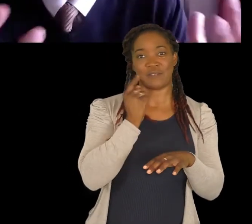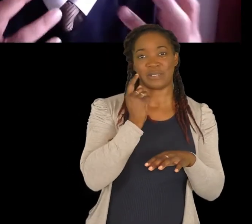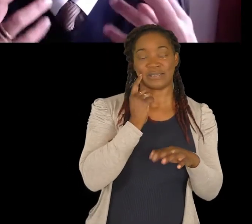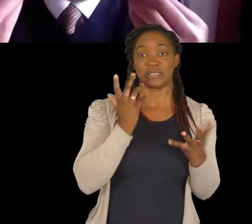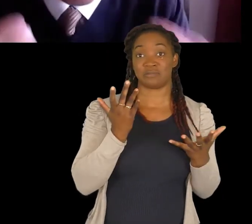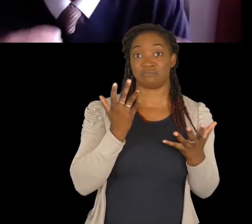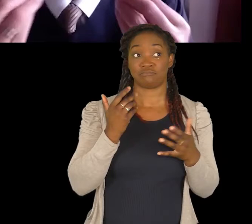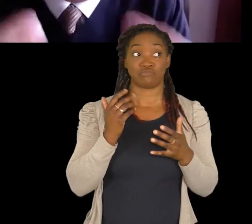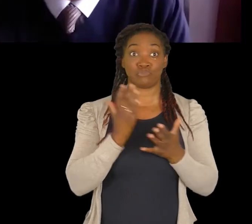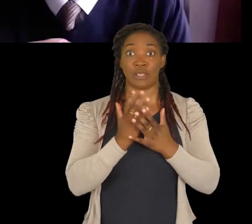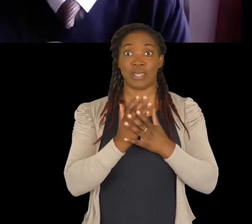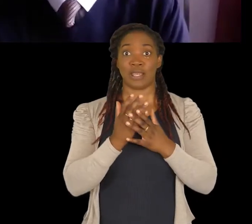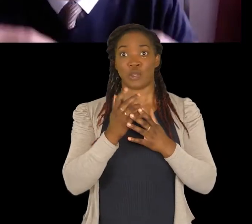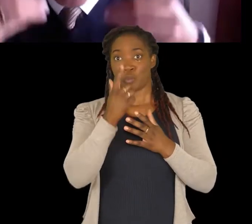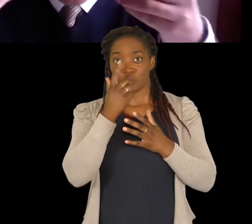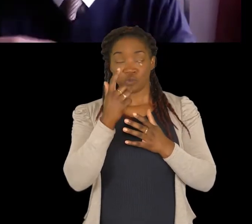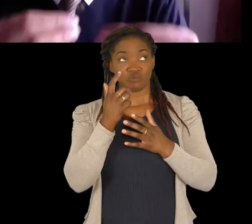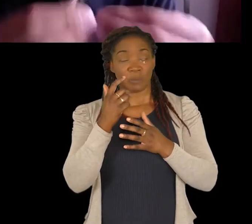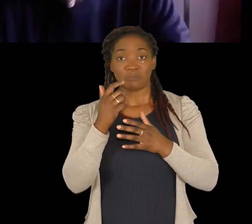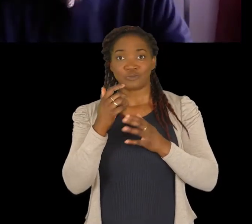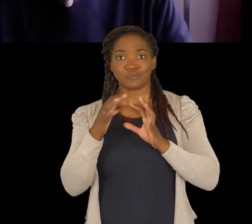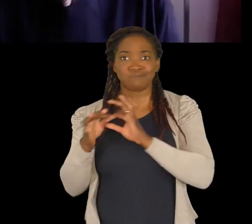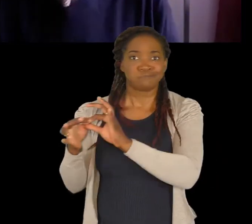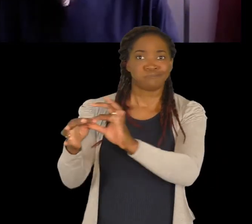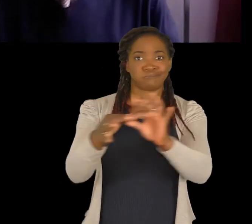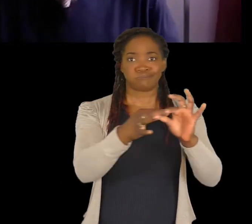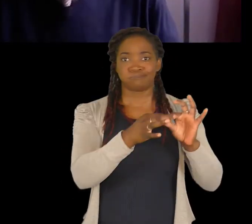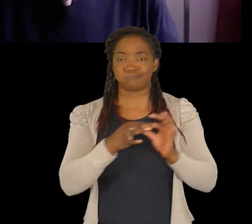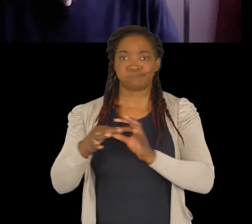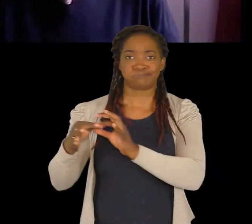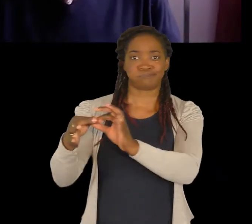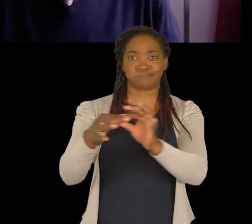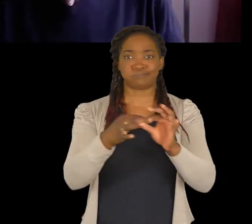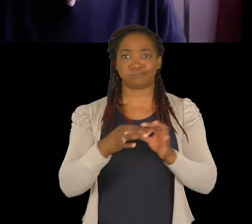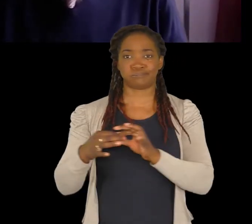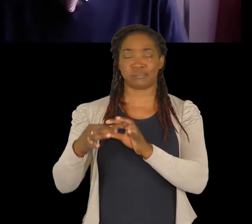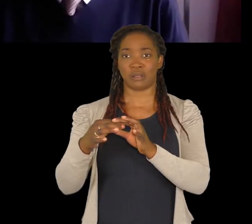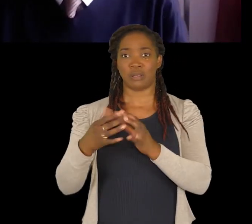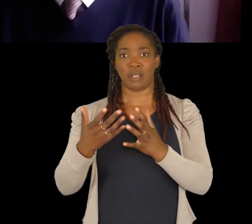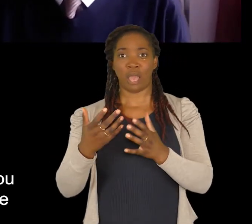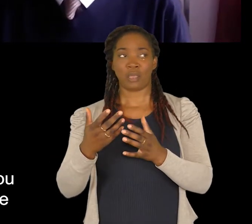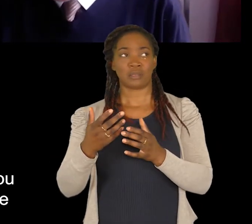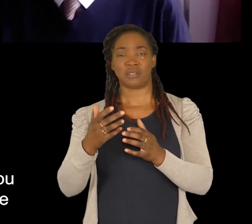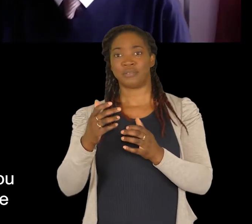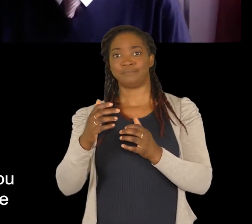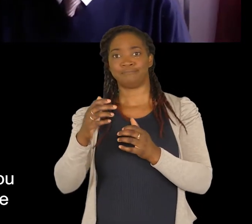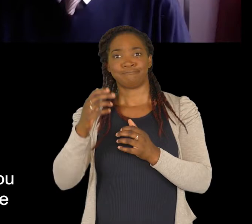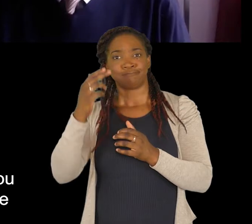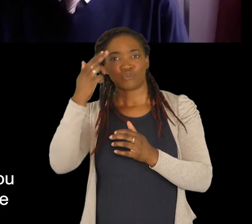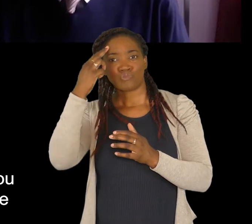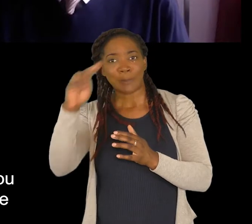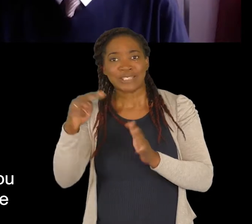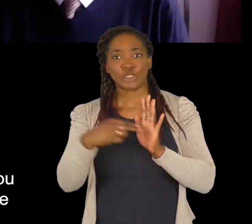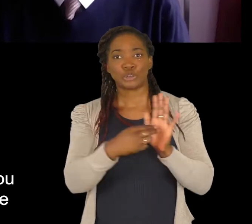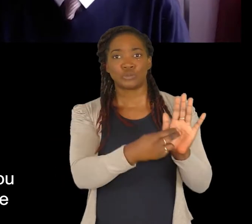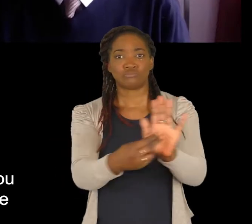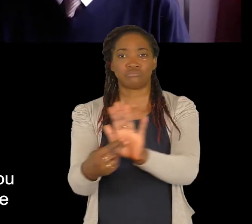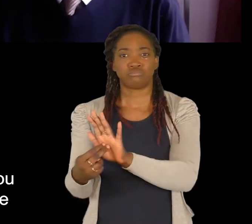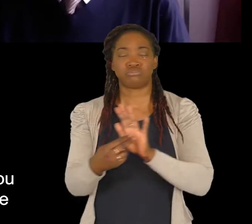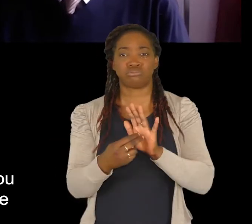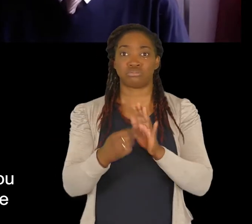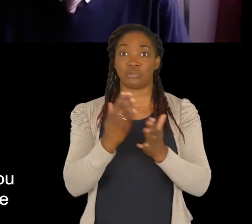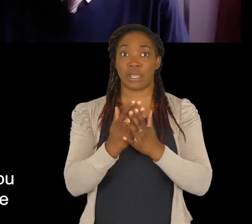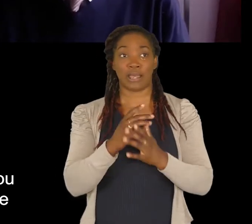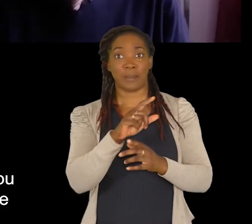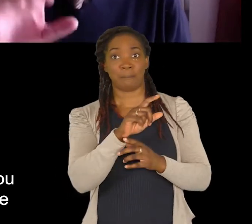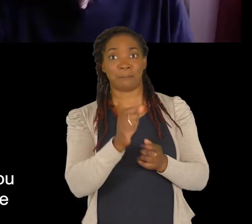you just build credibility. You continue to build credibility. So summary: having a really good story, making sure you pick